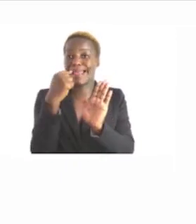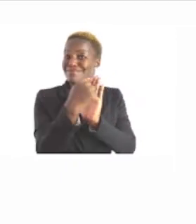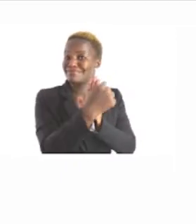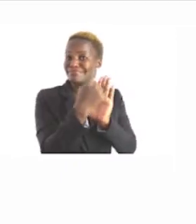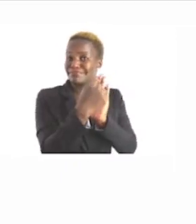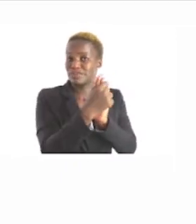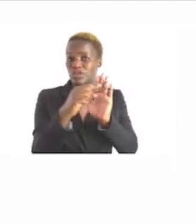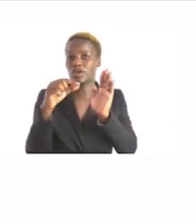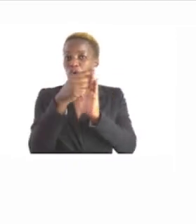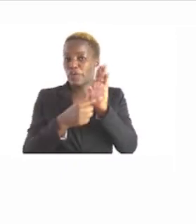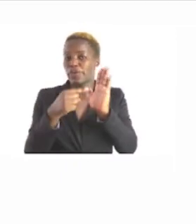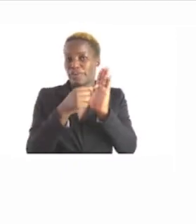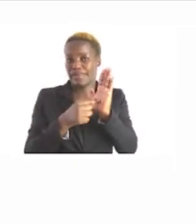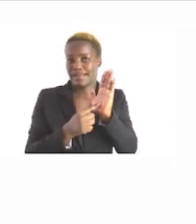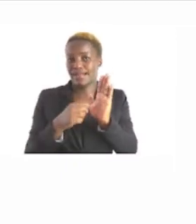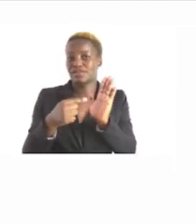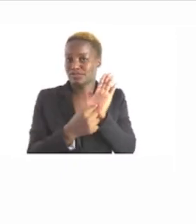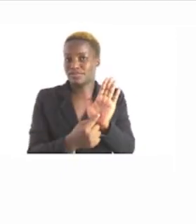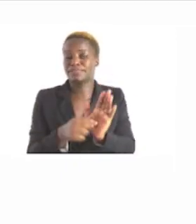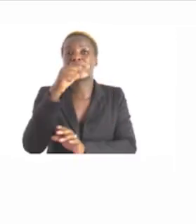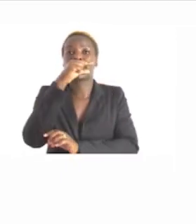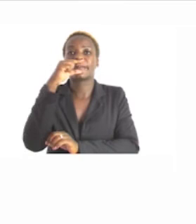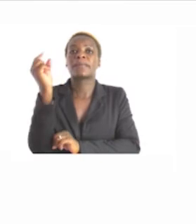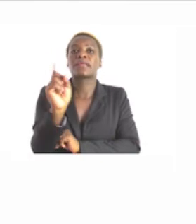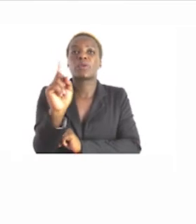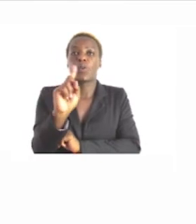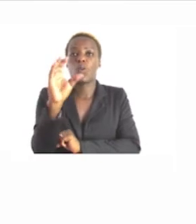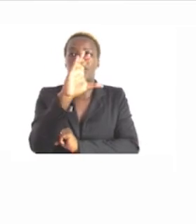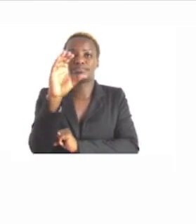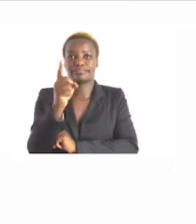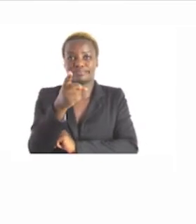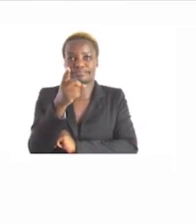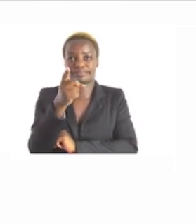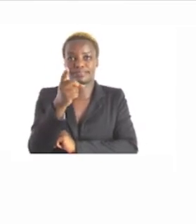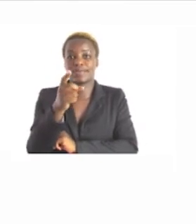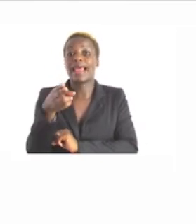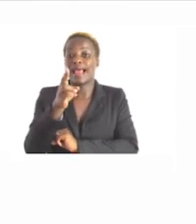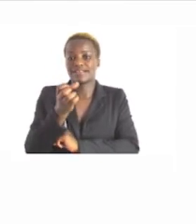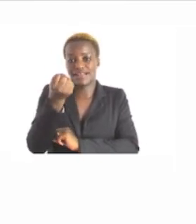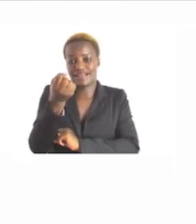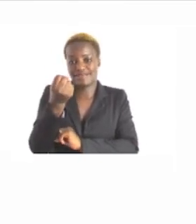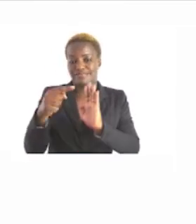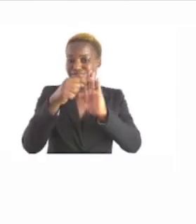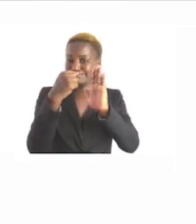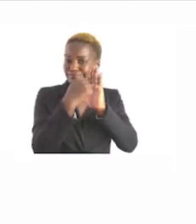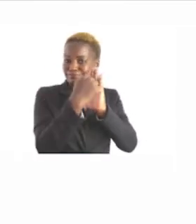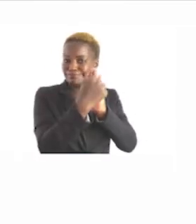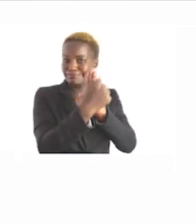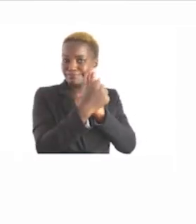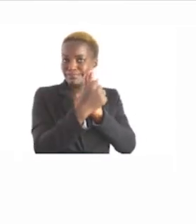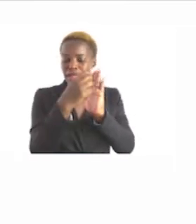the calendar, right? So look at the name of the month. The answer will be there on top. So you have to fill